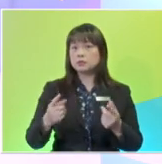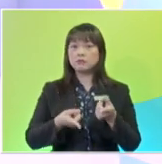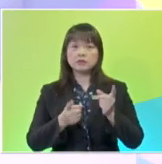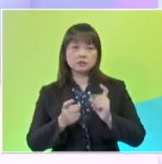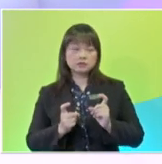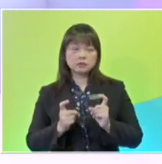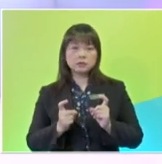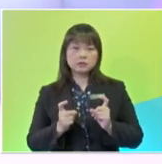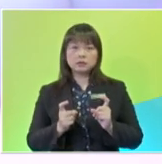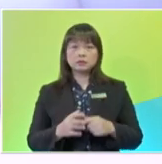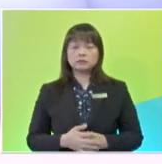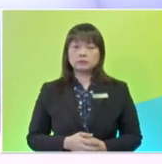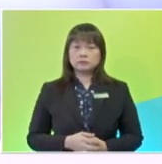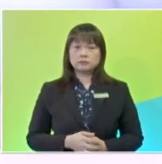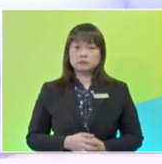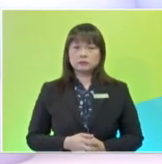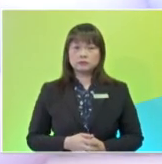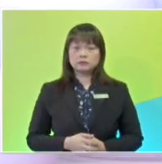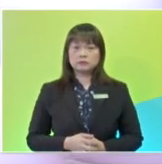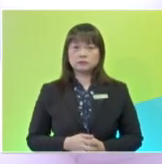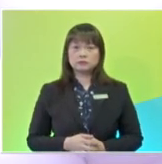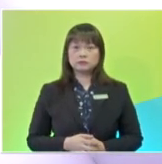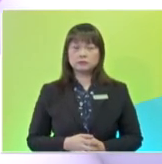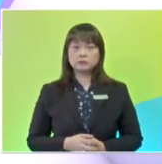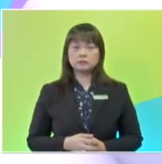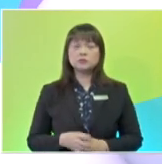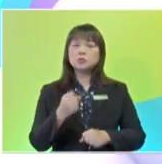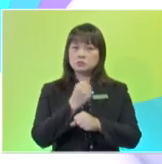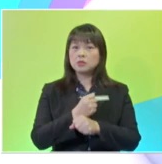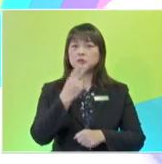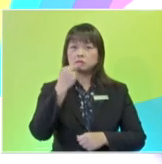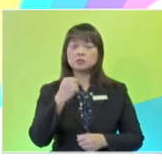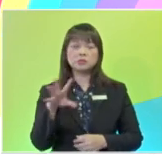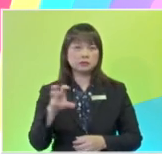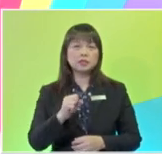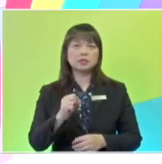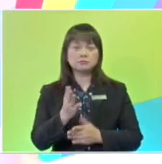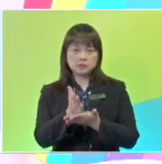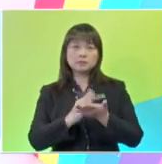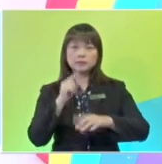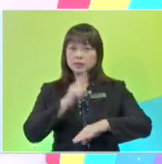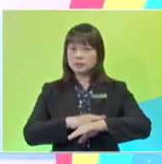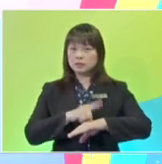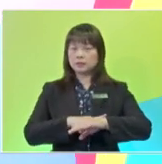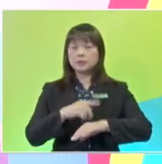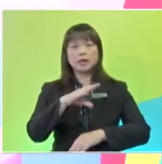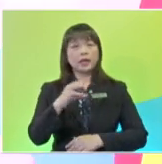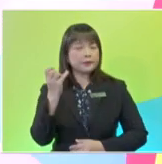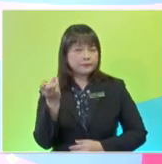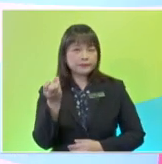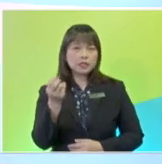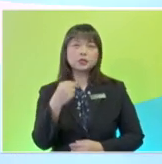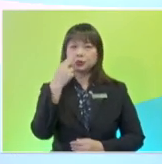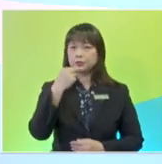The Which solid, one dissolve faster? Definitely the solid is taking some time to dissolve. Seems like this finer sugar is